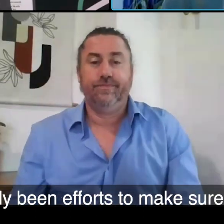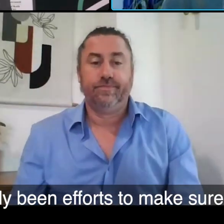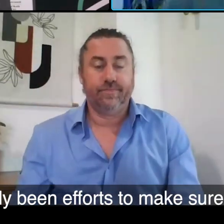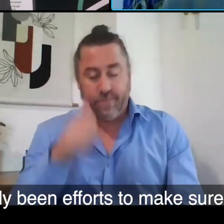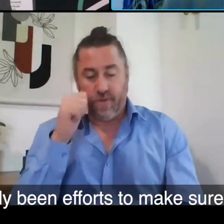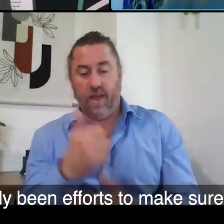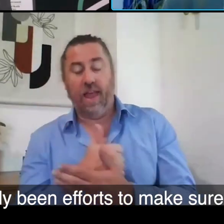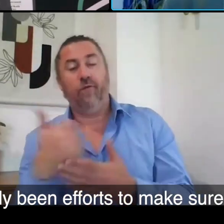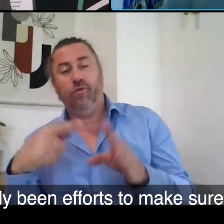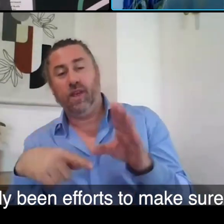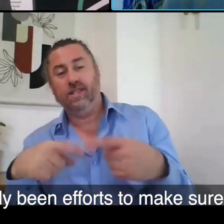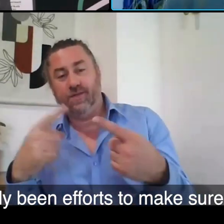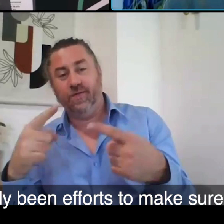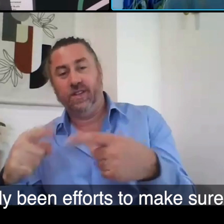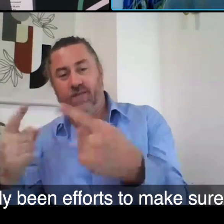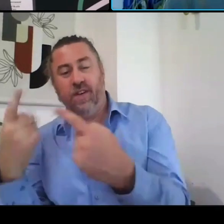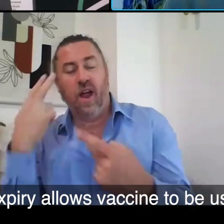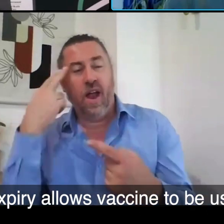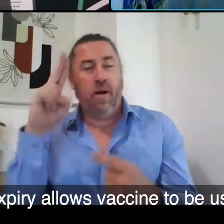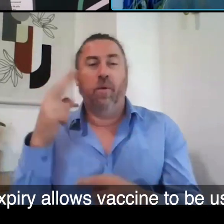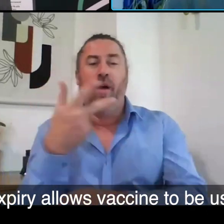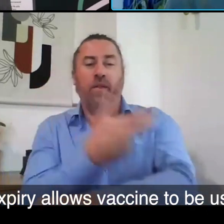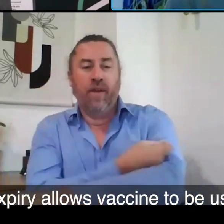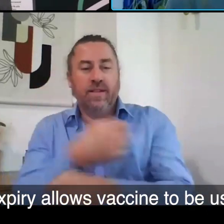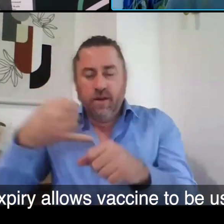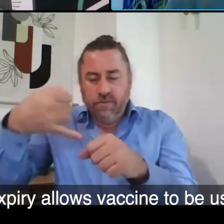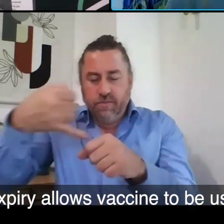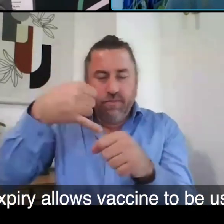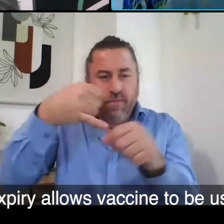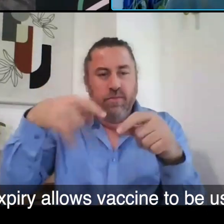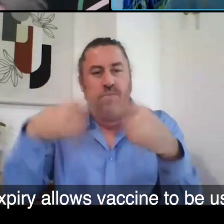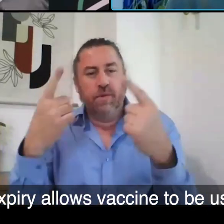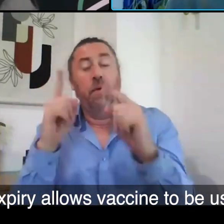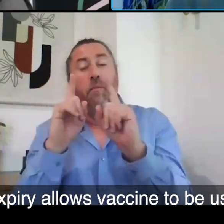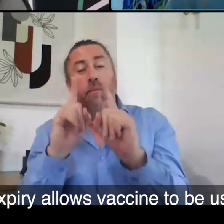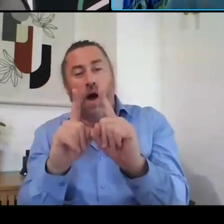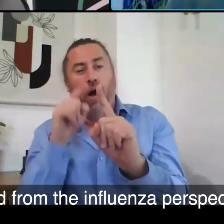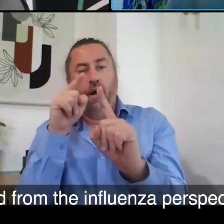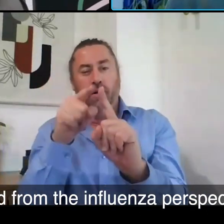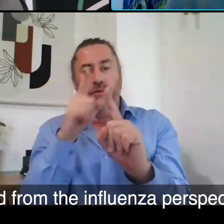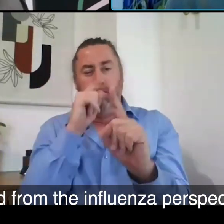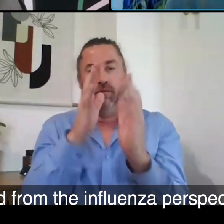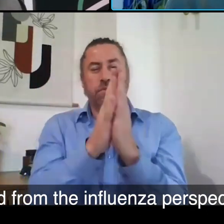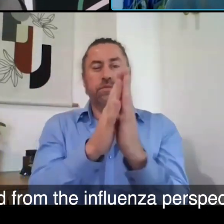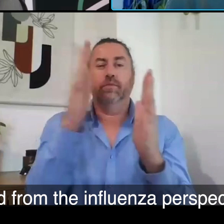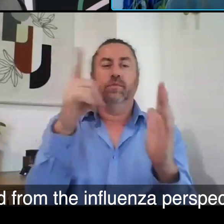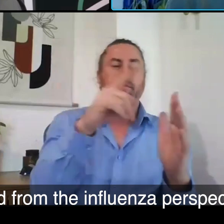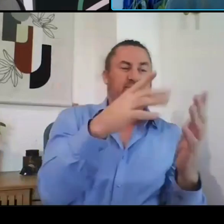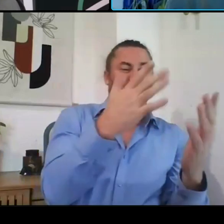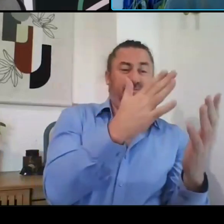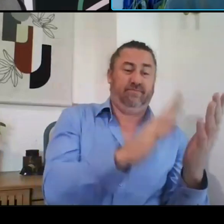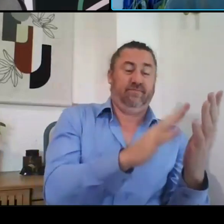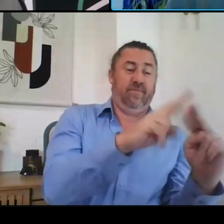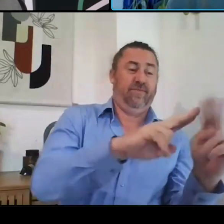year. But yeah, certainly been efforts to make sure that those extended expiry allows vaccine to be used all year round from the influenza